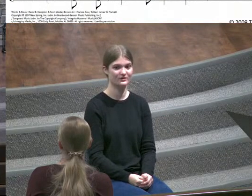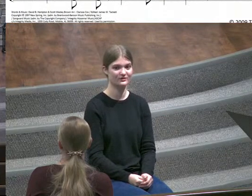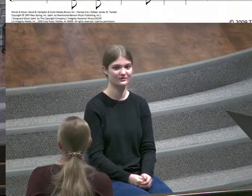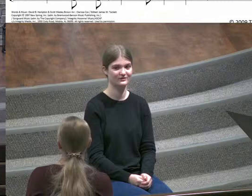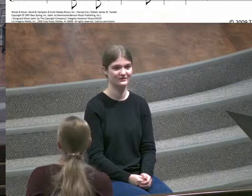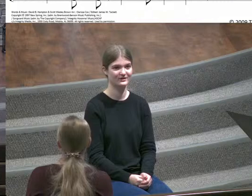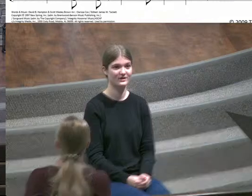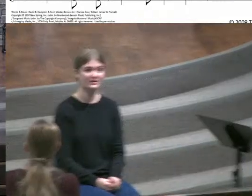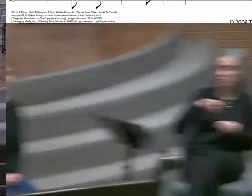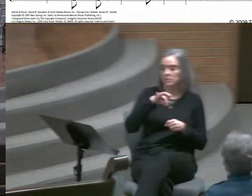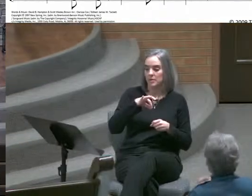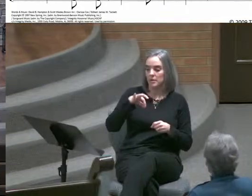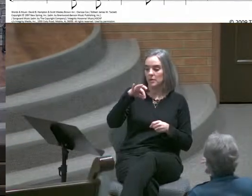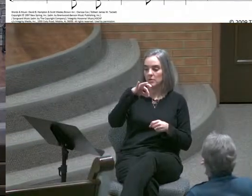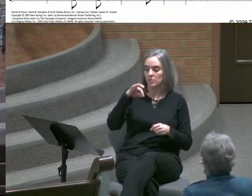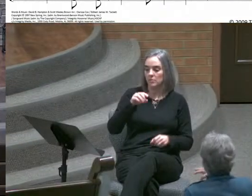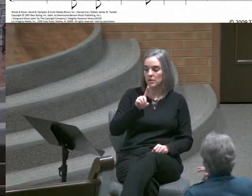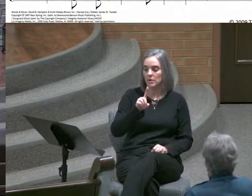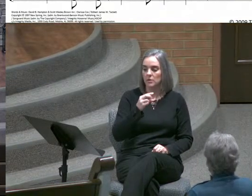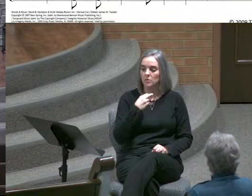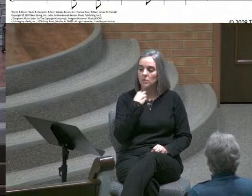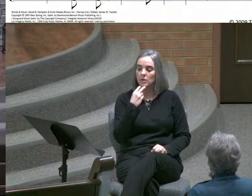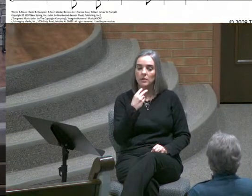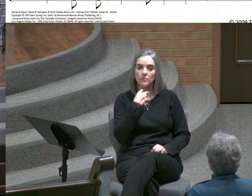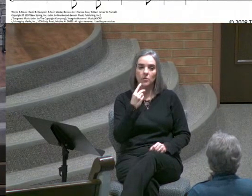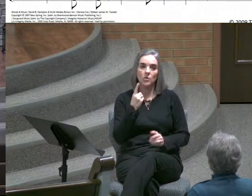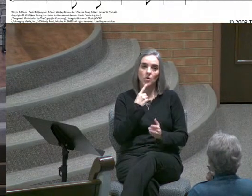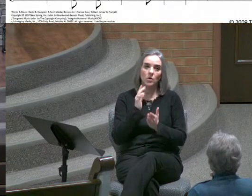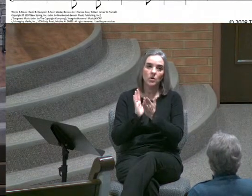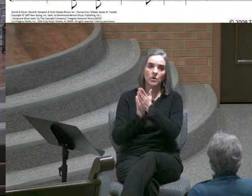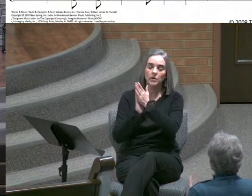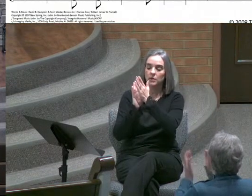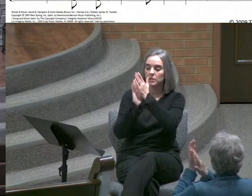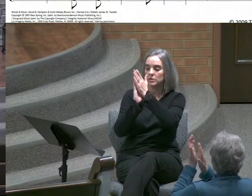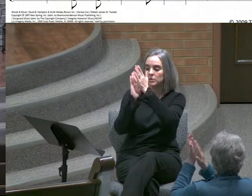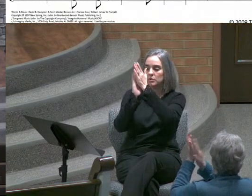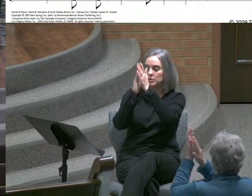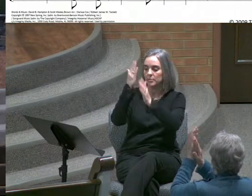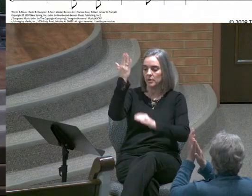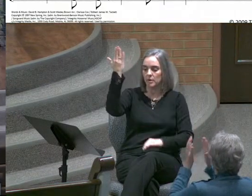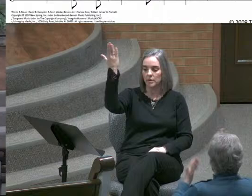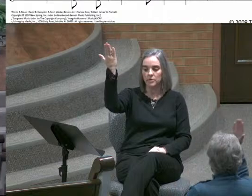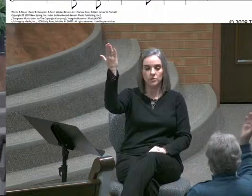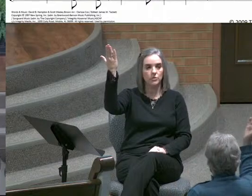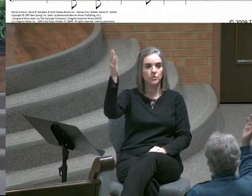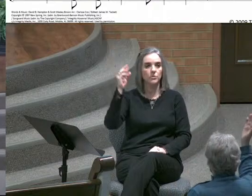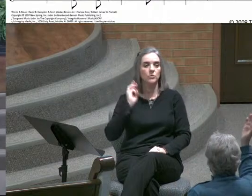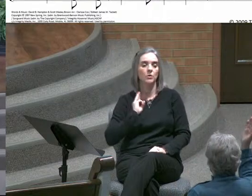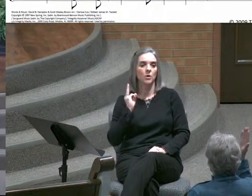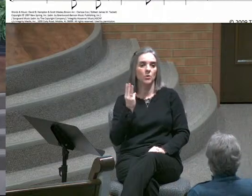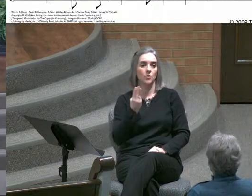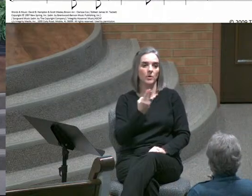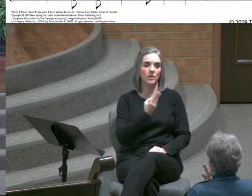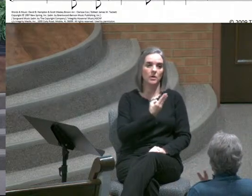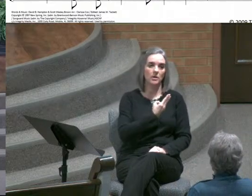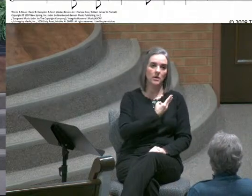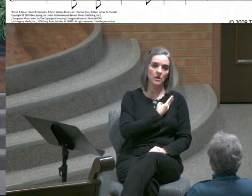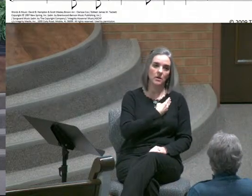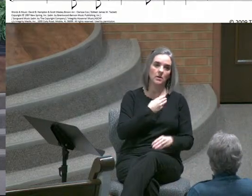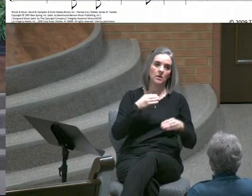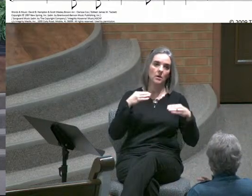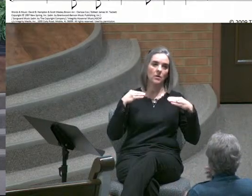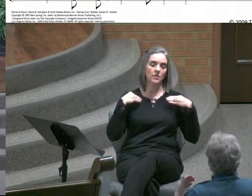One heart, one spirit, one voice to praise you.